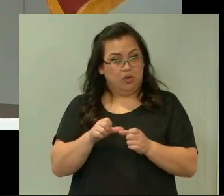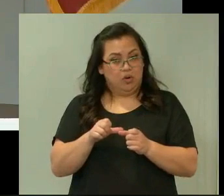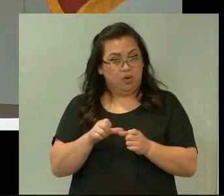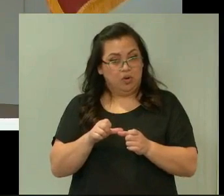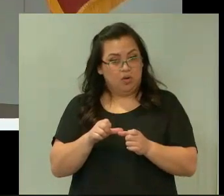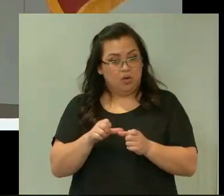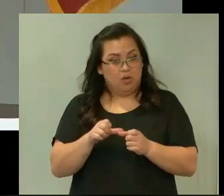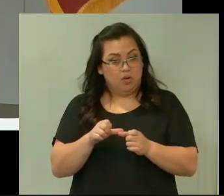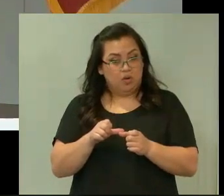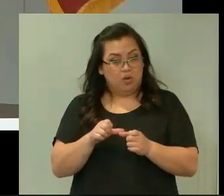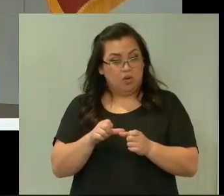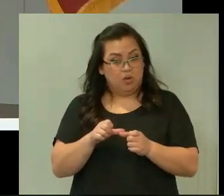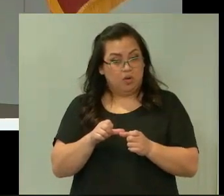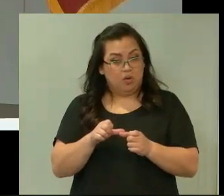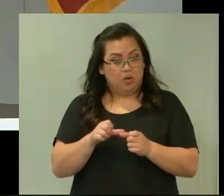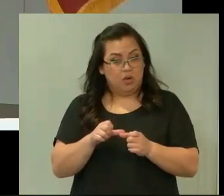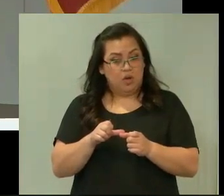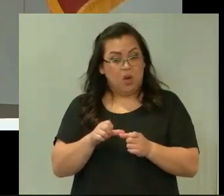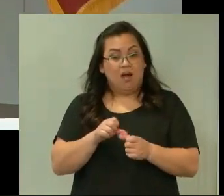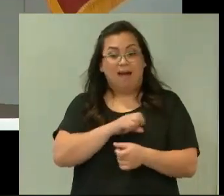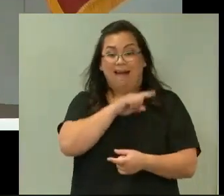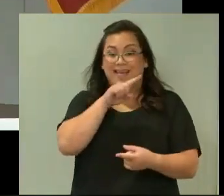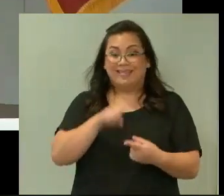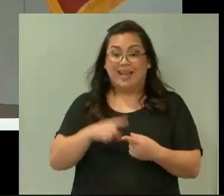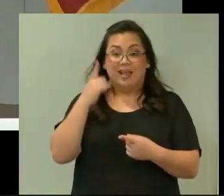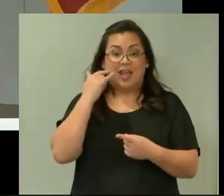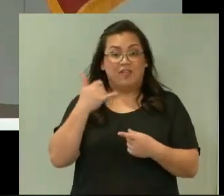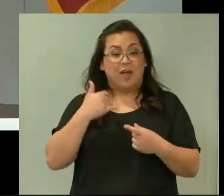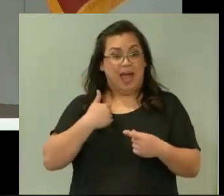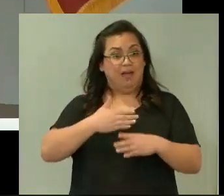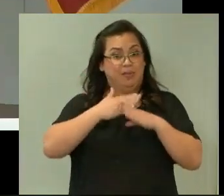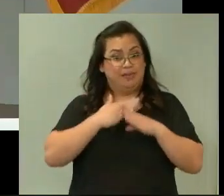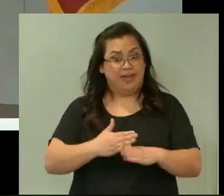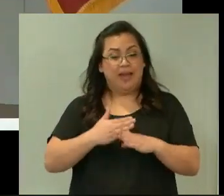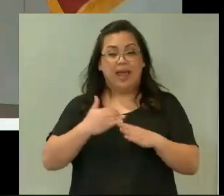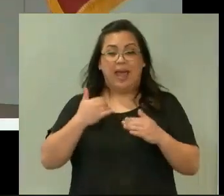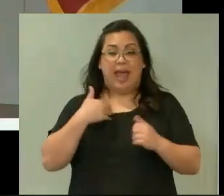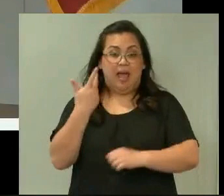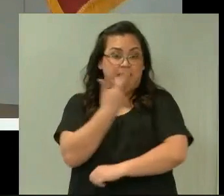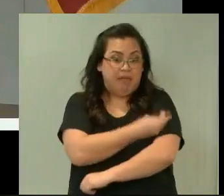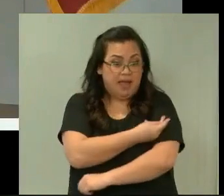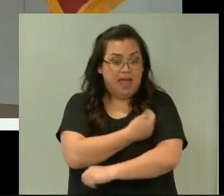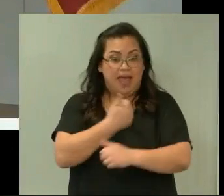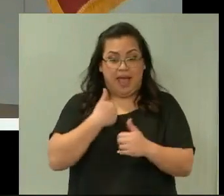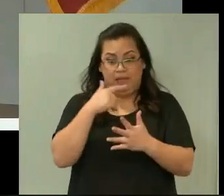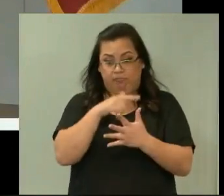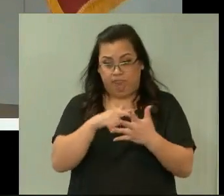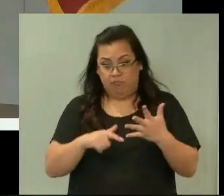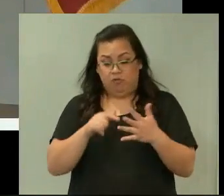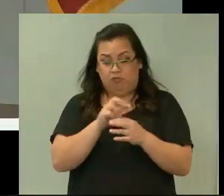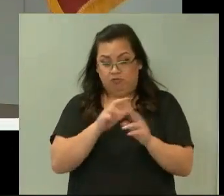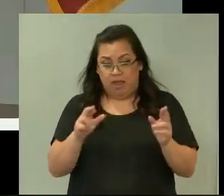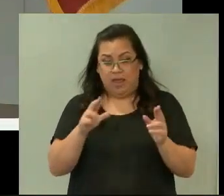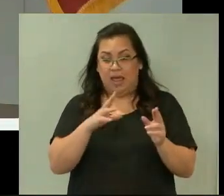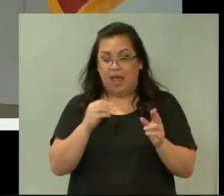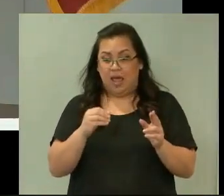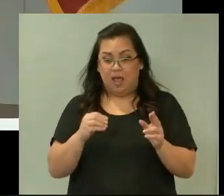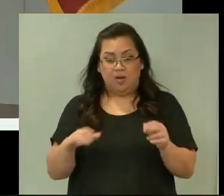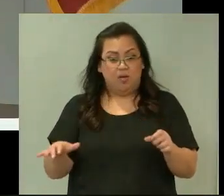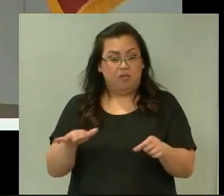until California is fully protected by having a vaccination and a full stock of